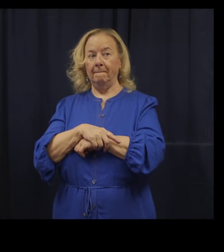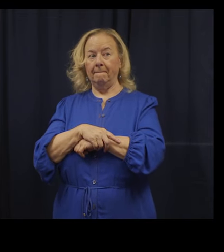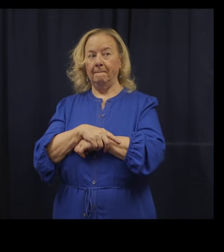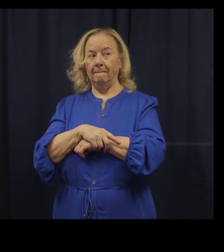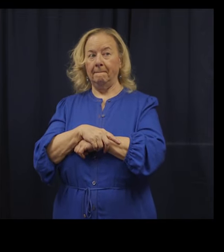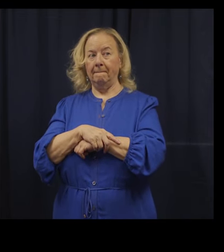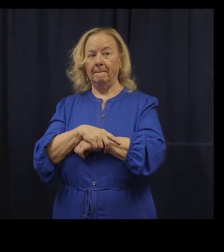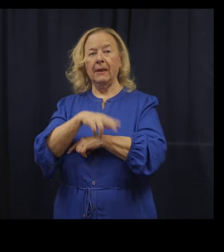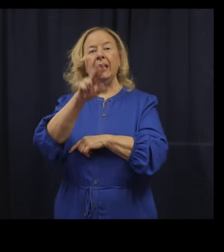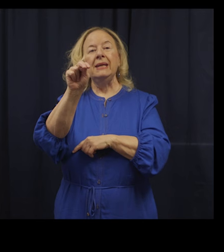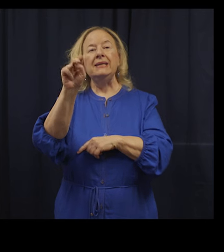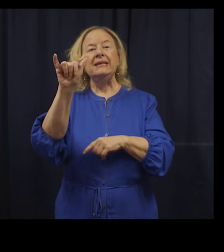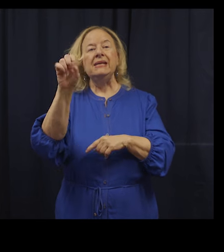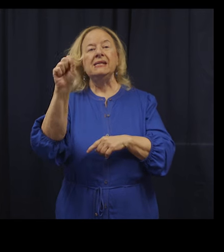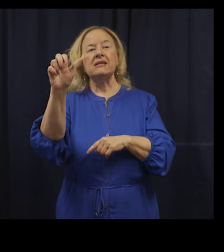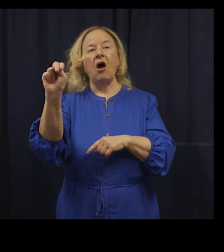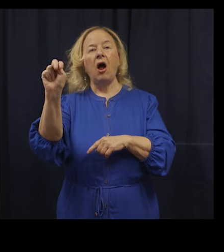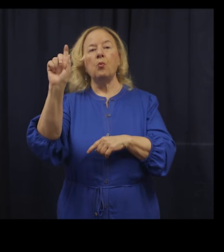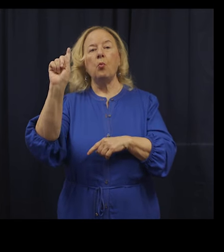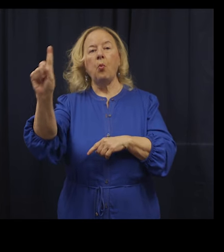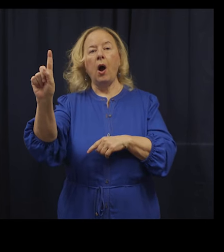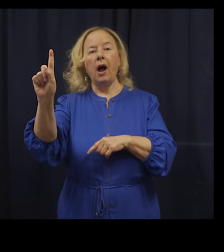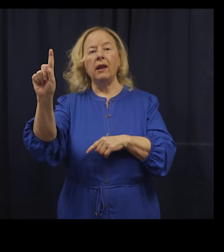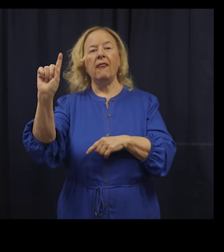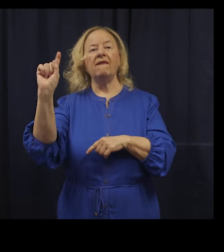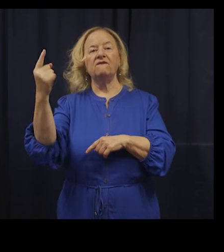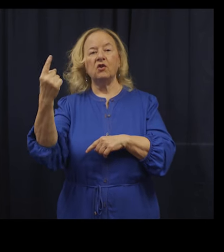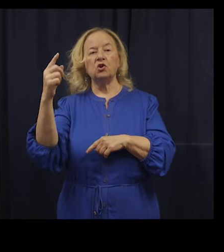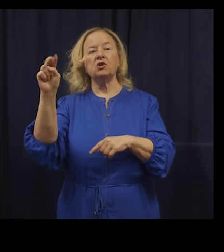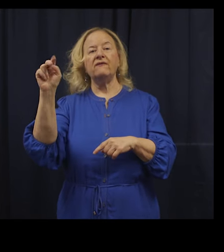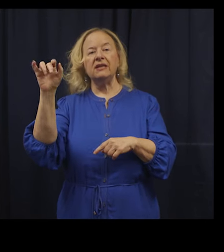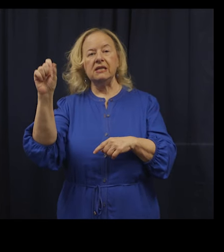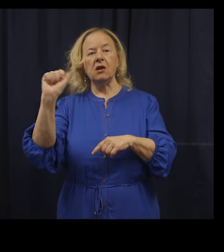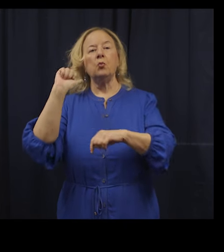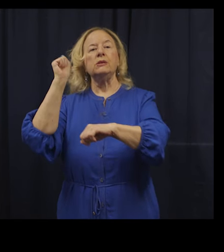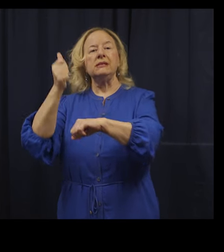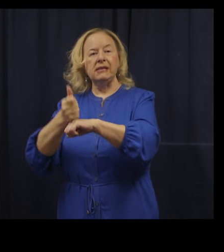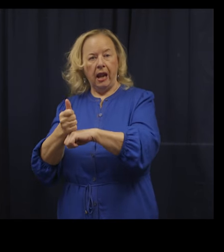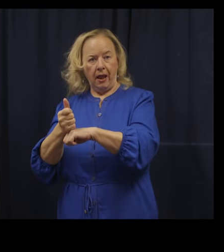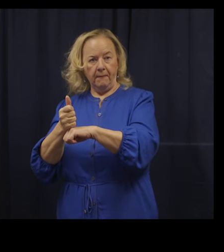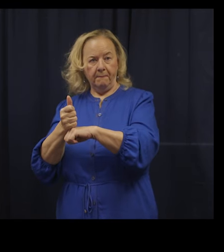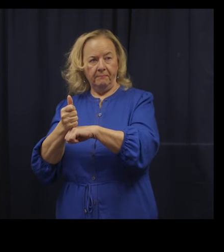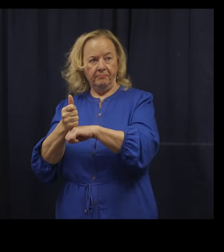It was Nisan 1, the first of Nisan. That's when it was set up.